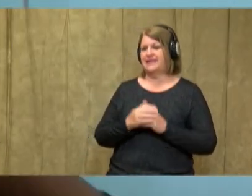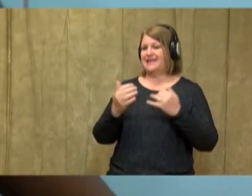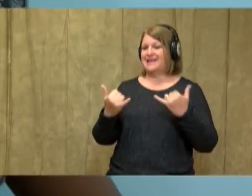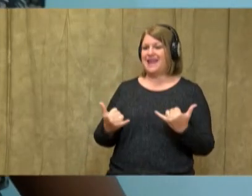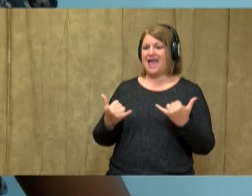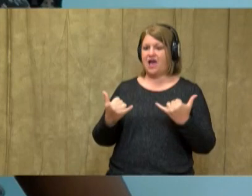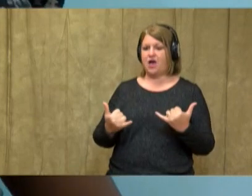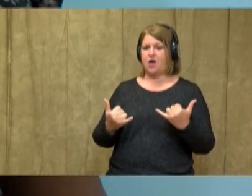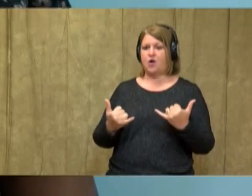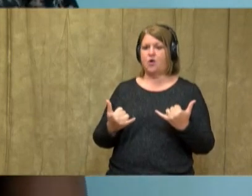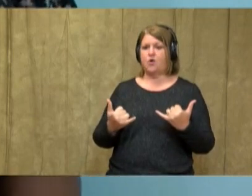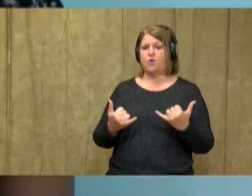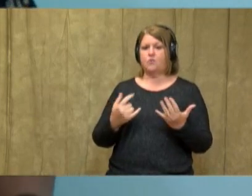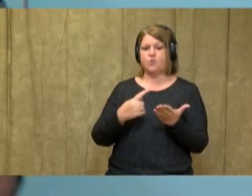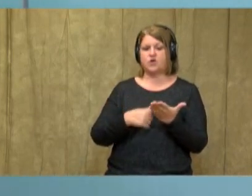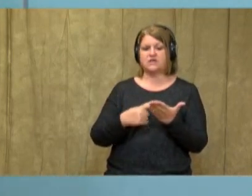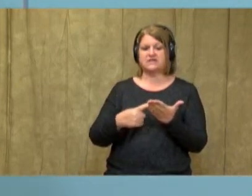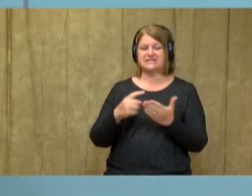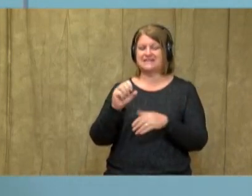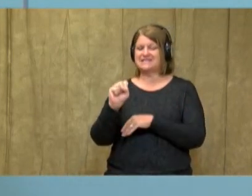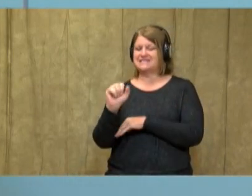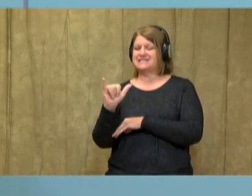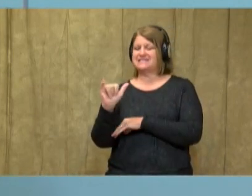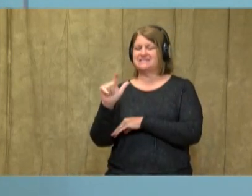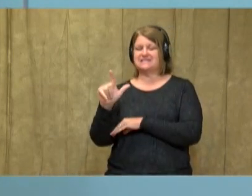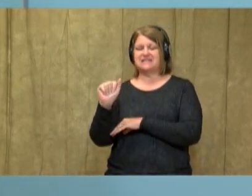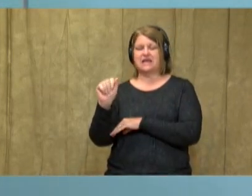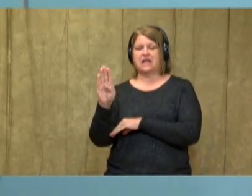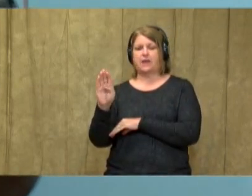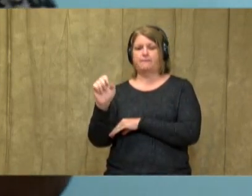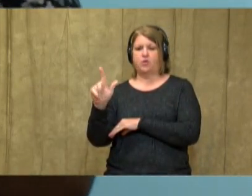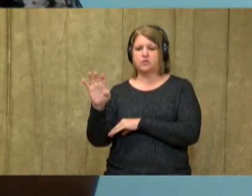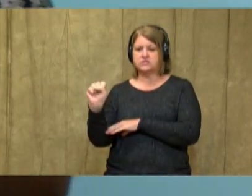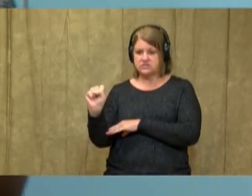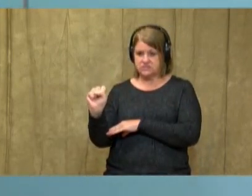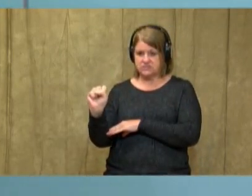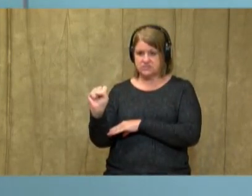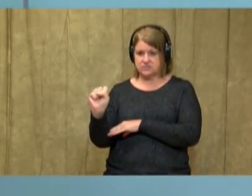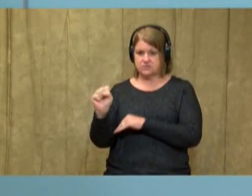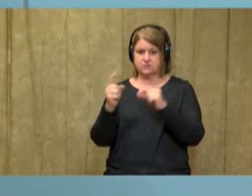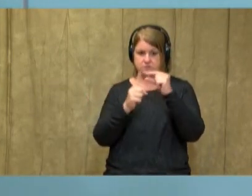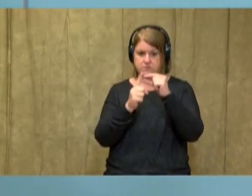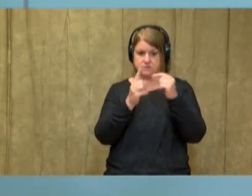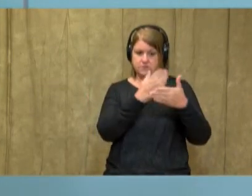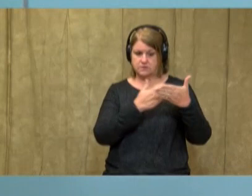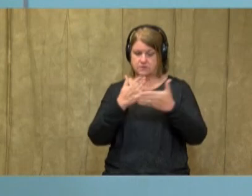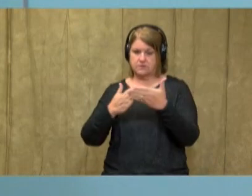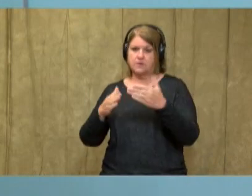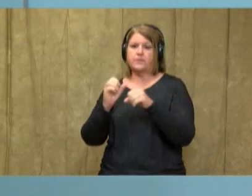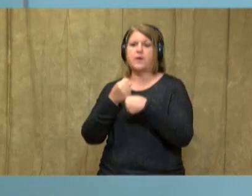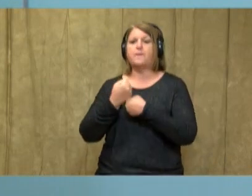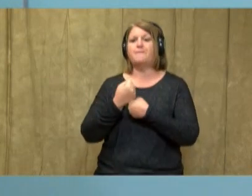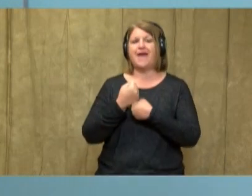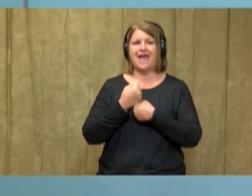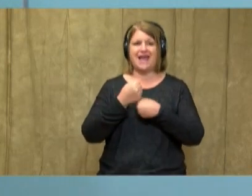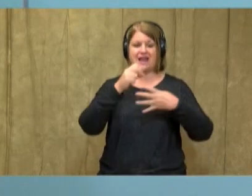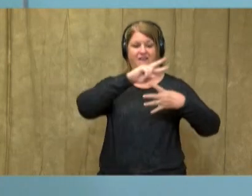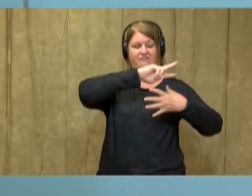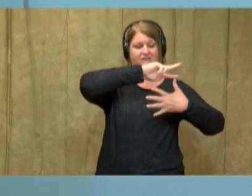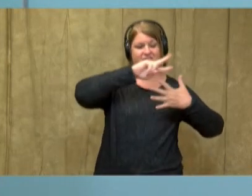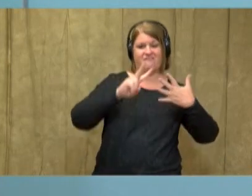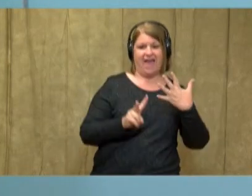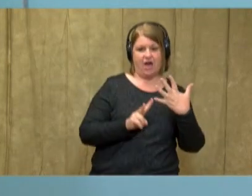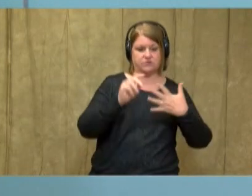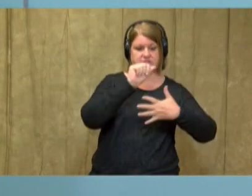Now, let's talk about syllables. You know that syllables are made up of our vowels. So every